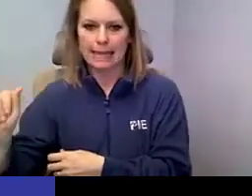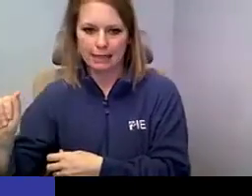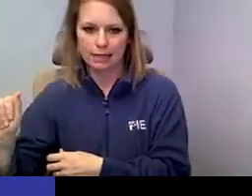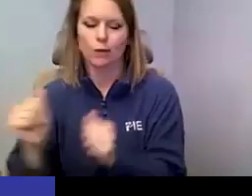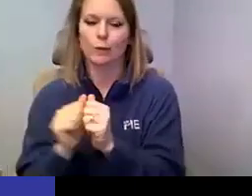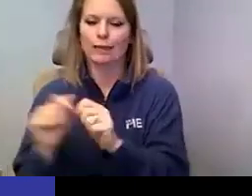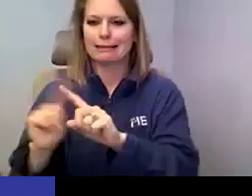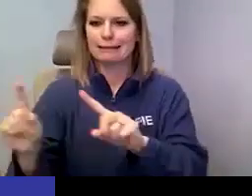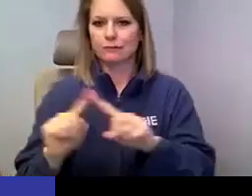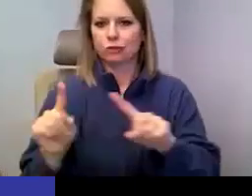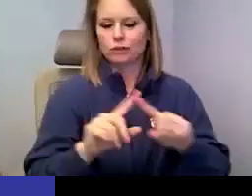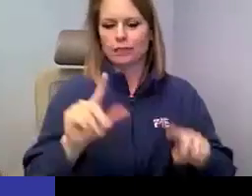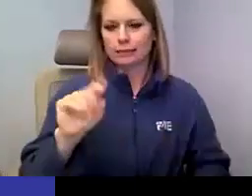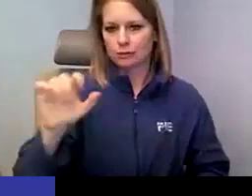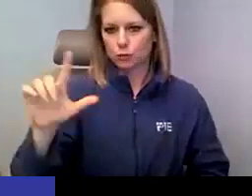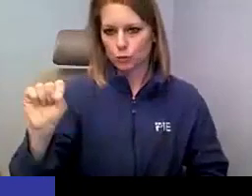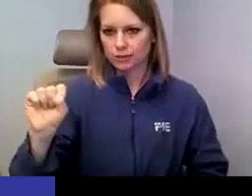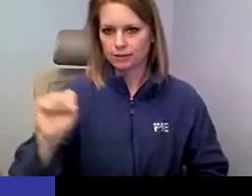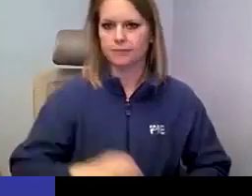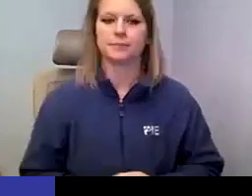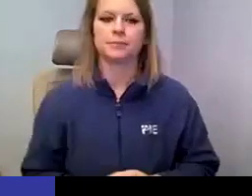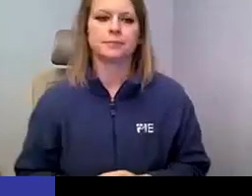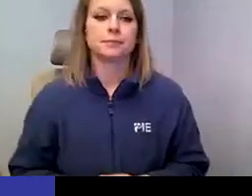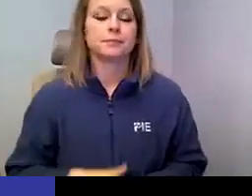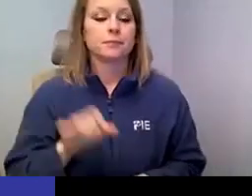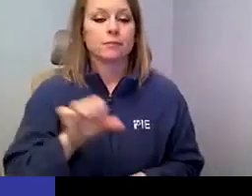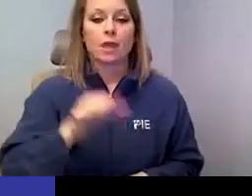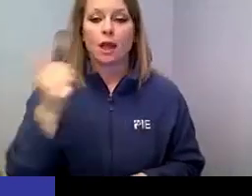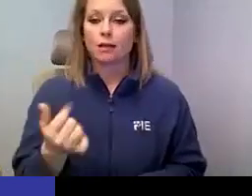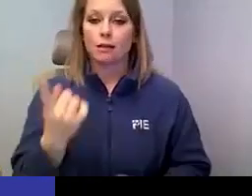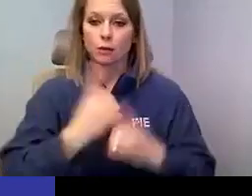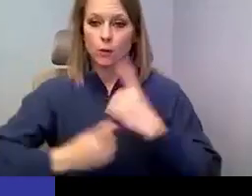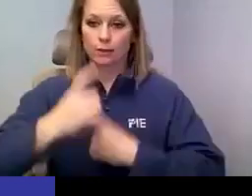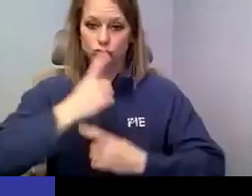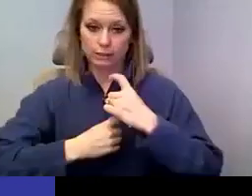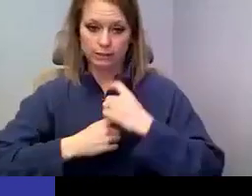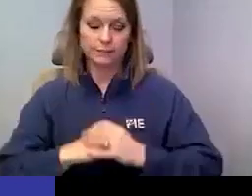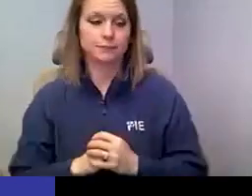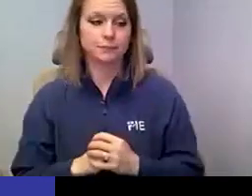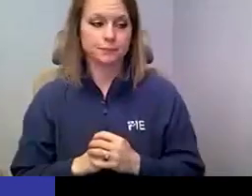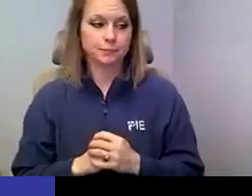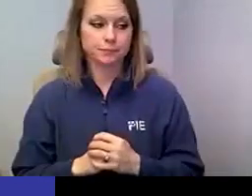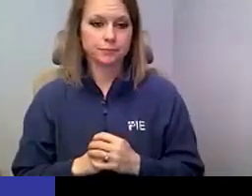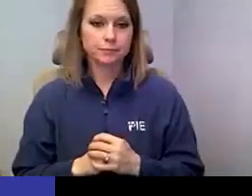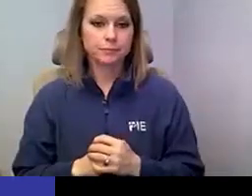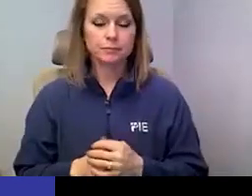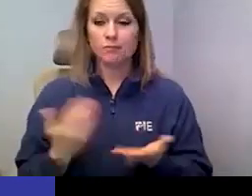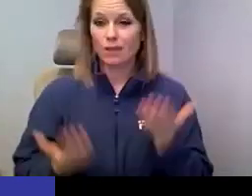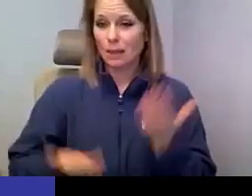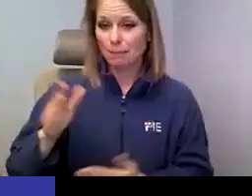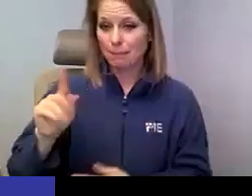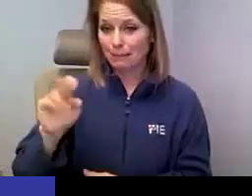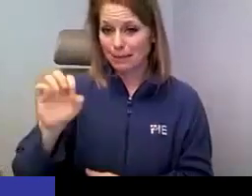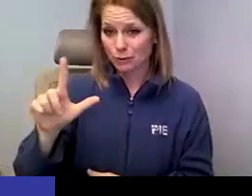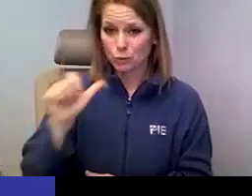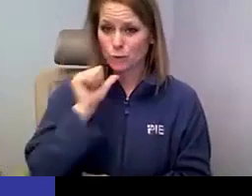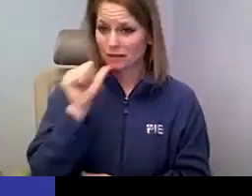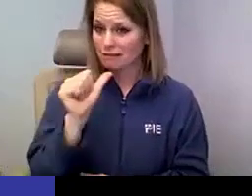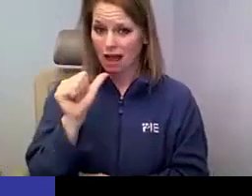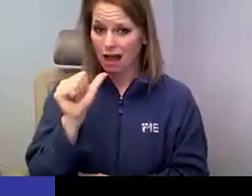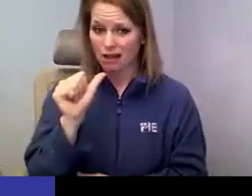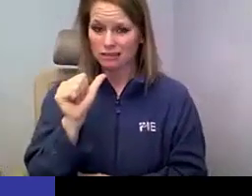One of the specific questions that we got from our survey, what if the tool doesn't reflect the child's background? Do we still use it?